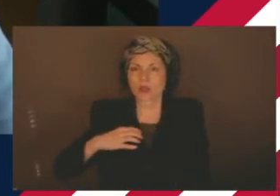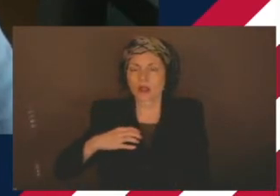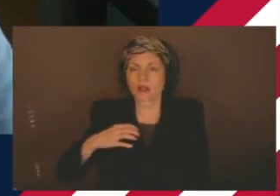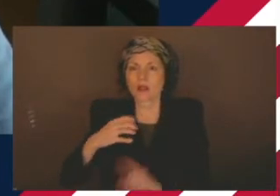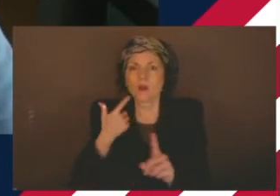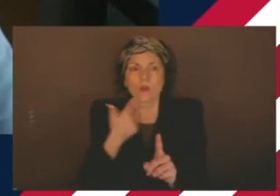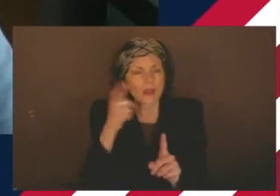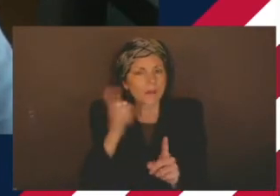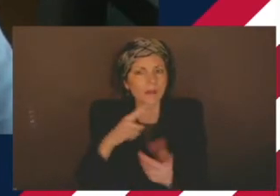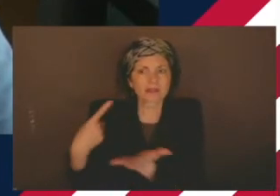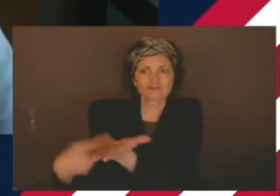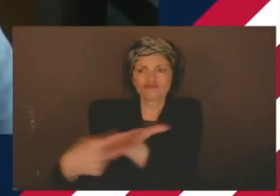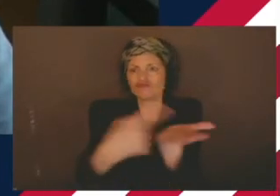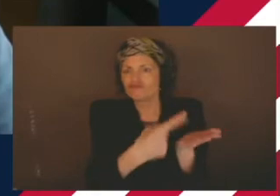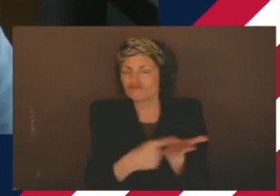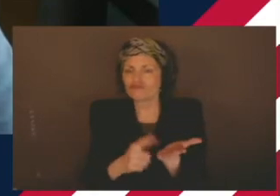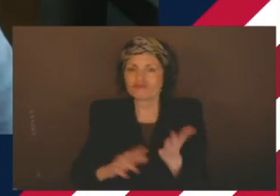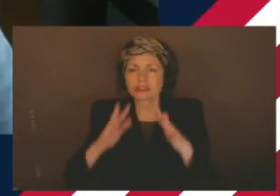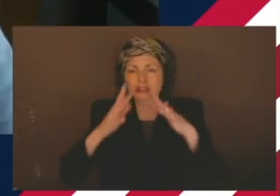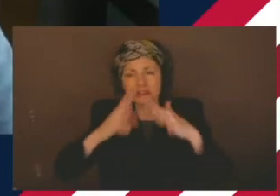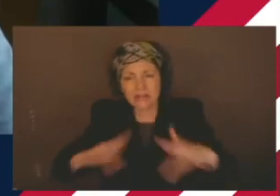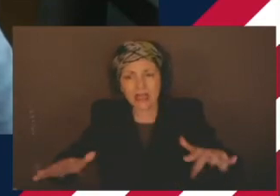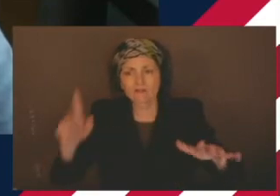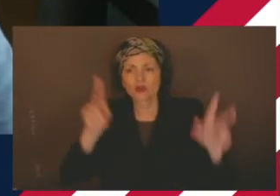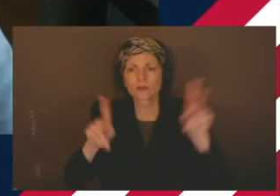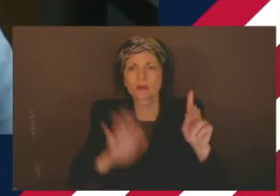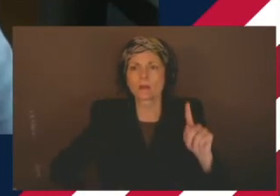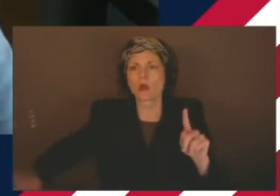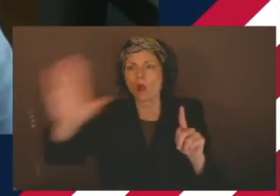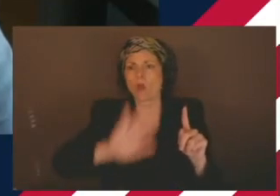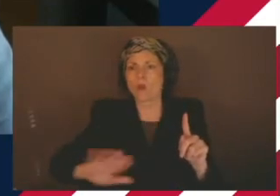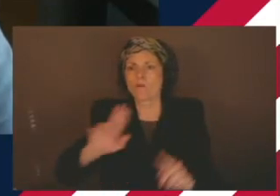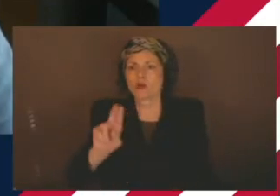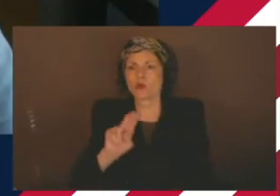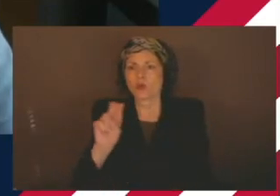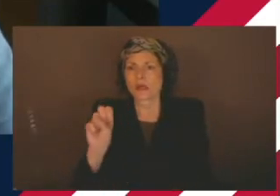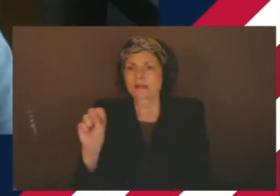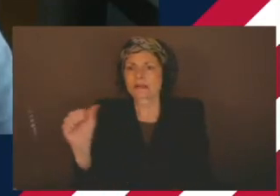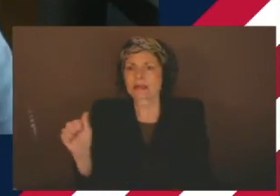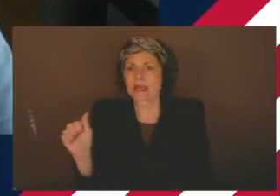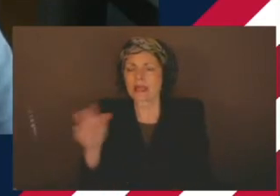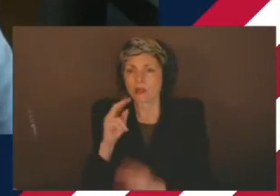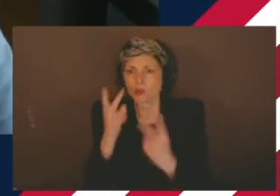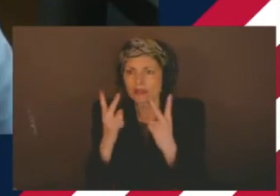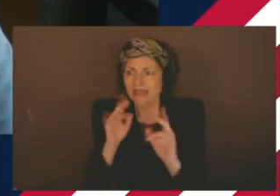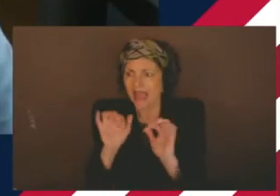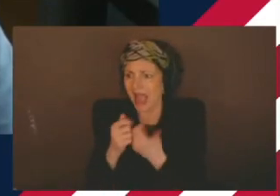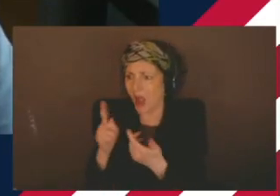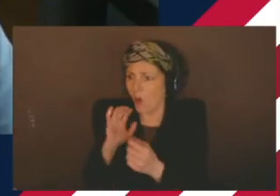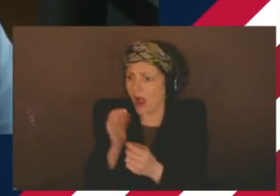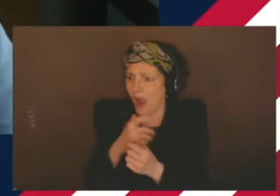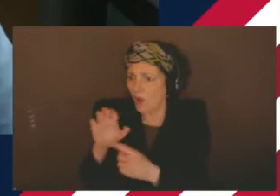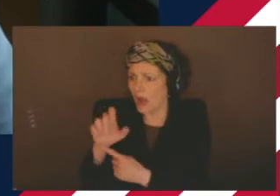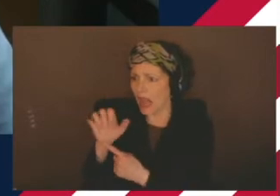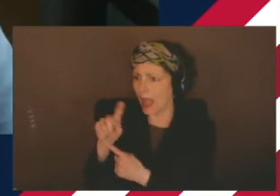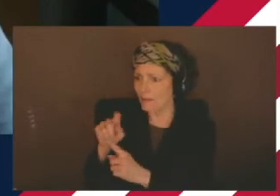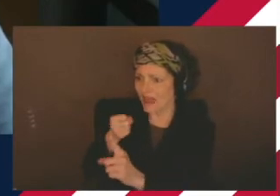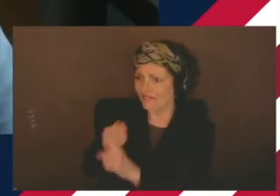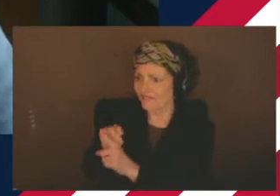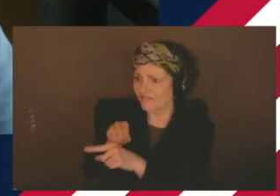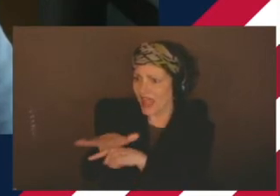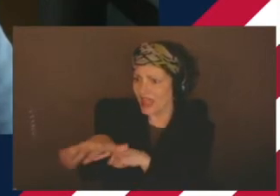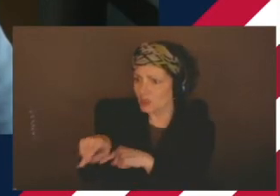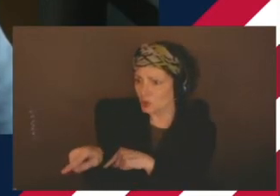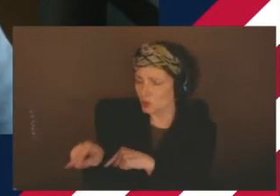of people across the U.S. to understand how climate and environmental harms are impacting people and communities. That's why we are proposing a